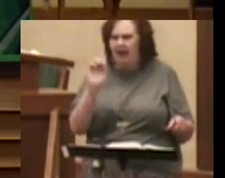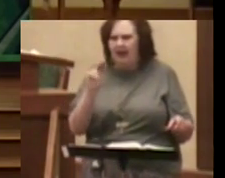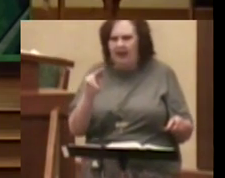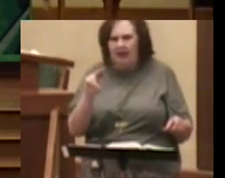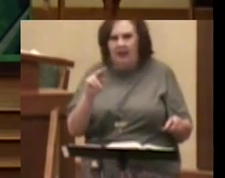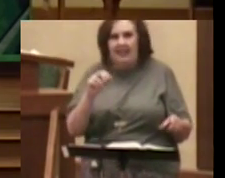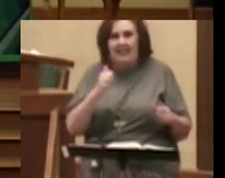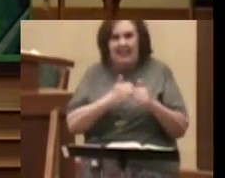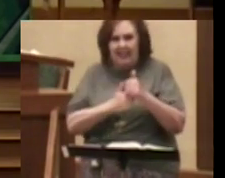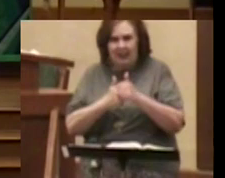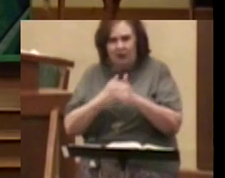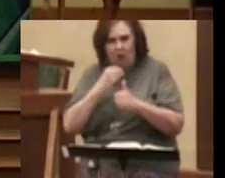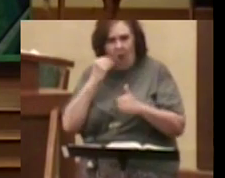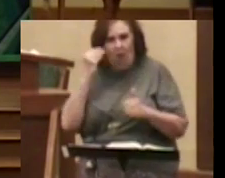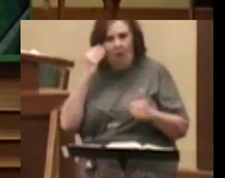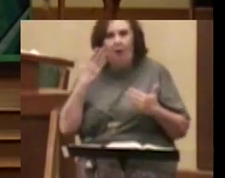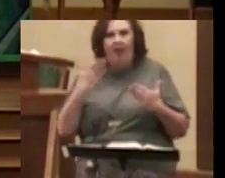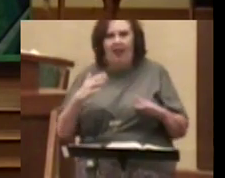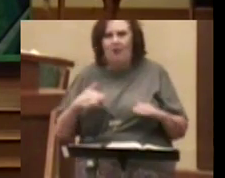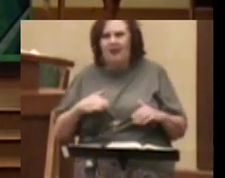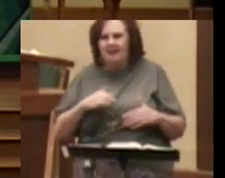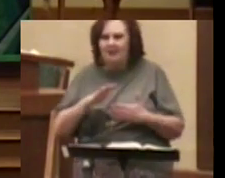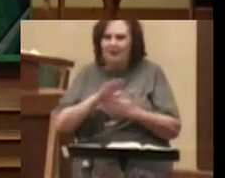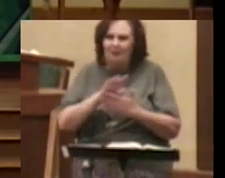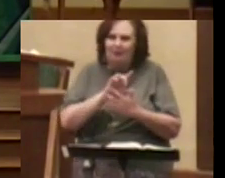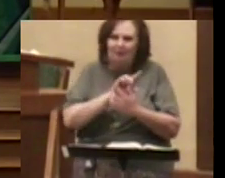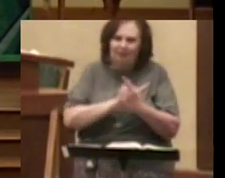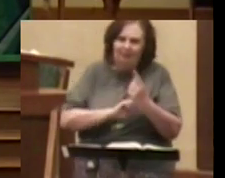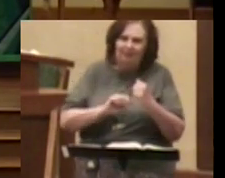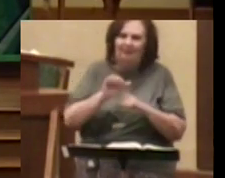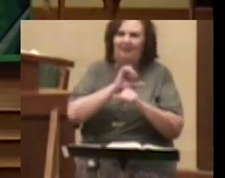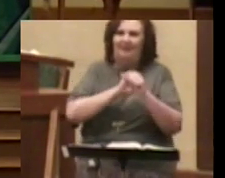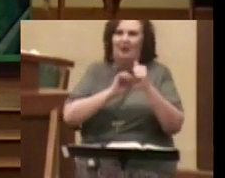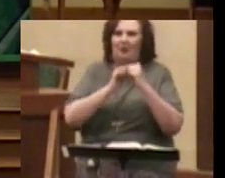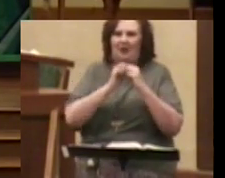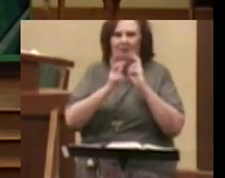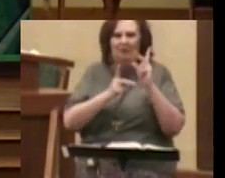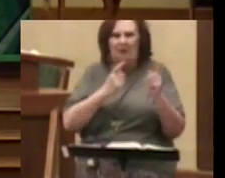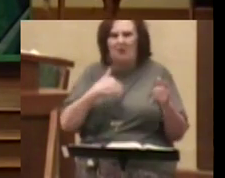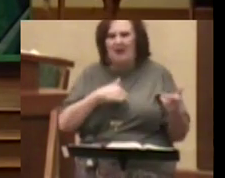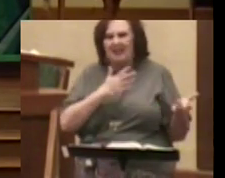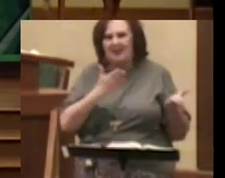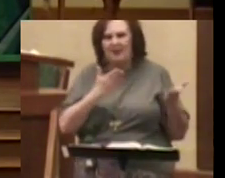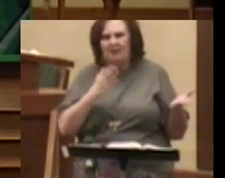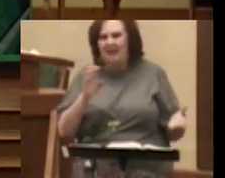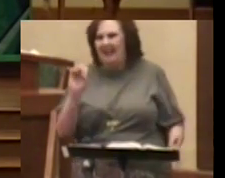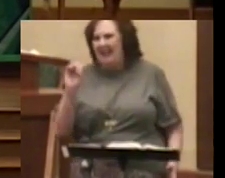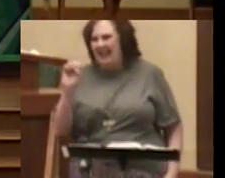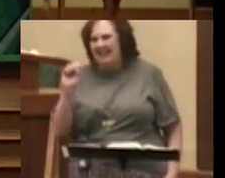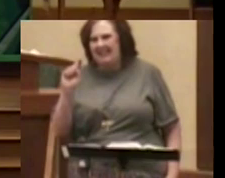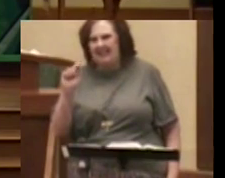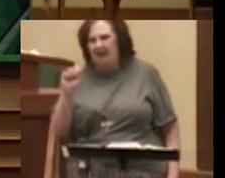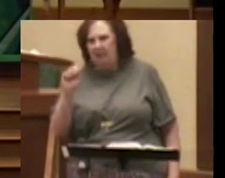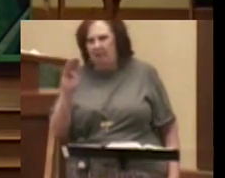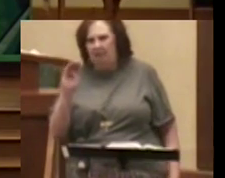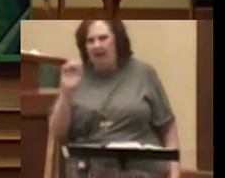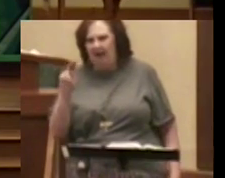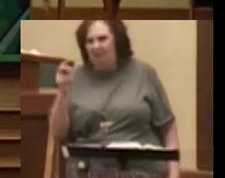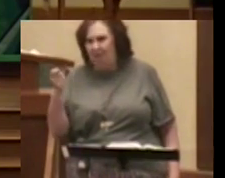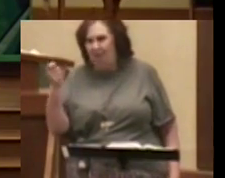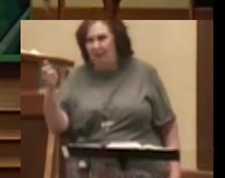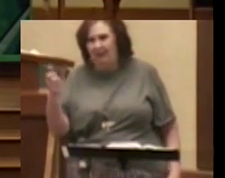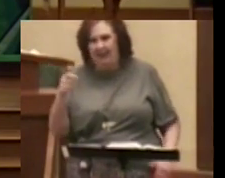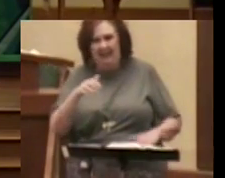allowed us to get to know the people for whom we were serving. Now, Esteban spoke little to no English, but his social